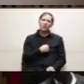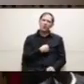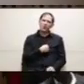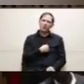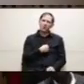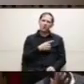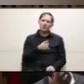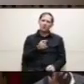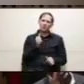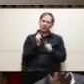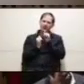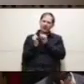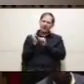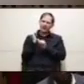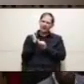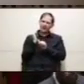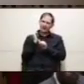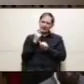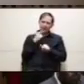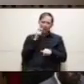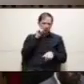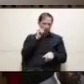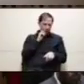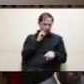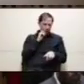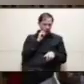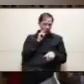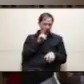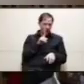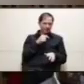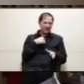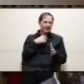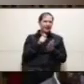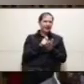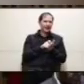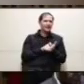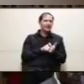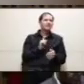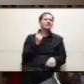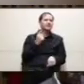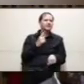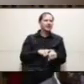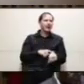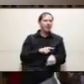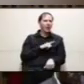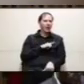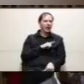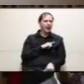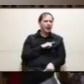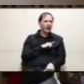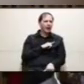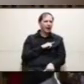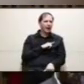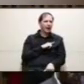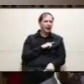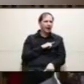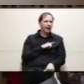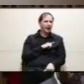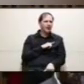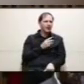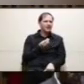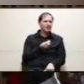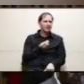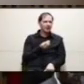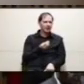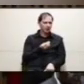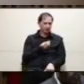going backwards. You say the letter is old. What made the letter to be written in those very castigating terms? There was something. So you're going to